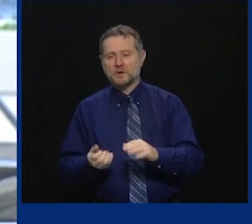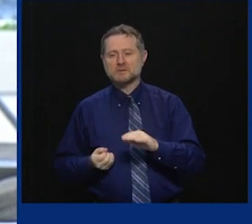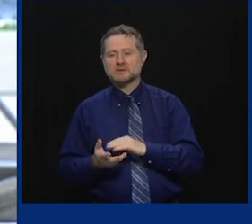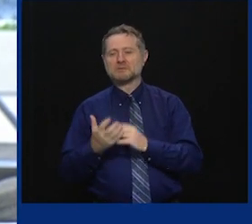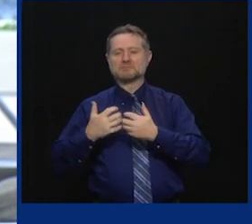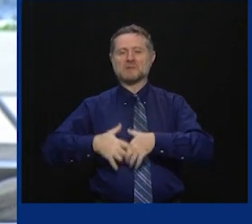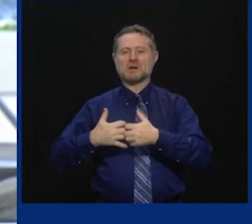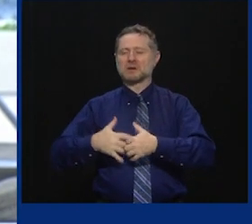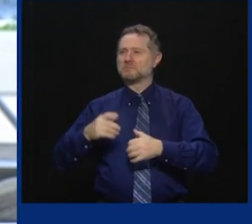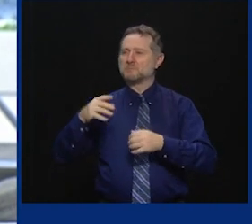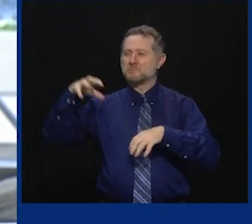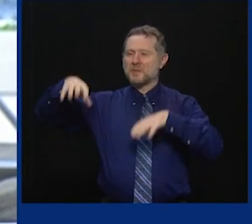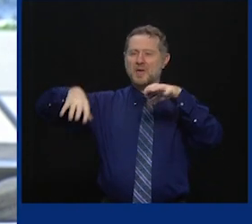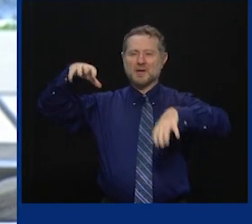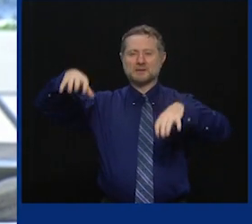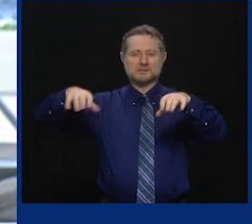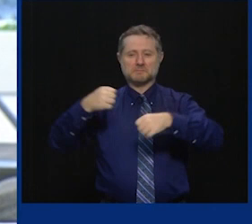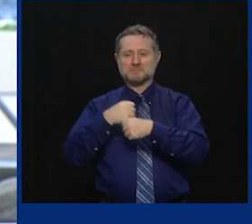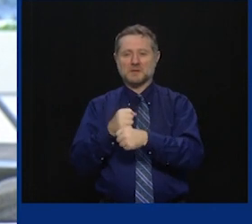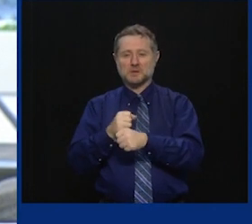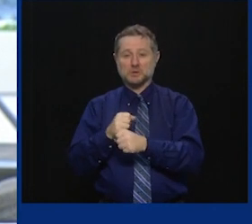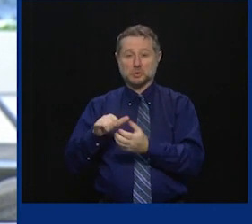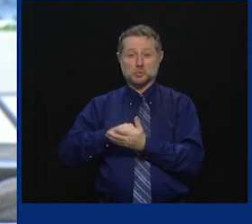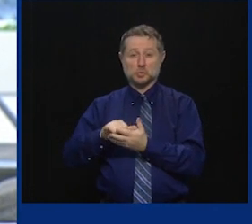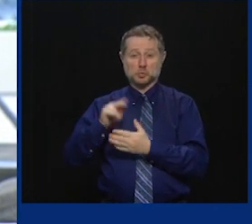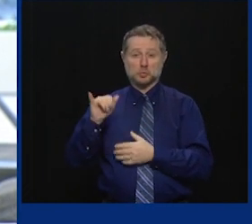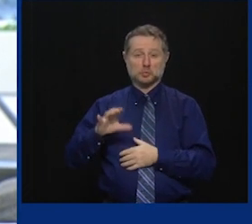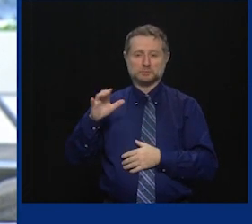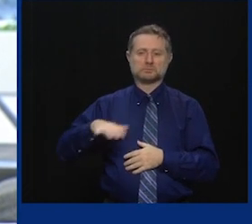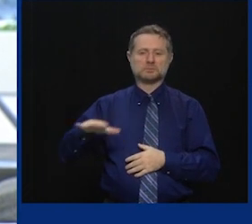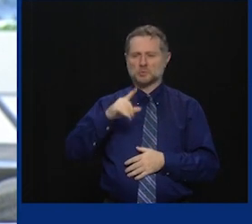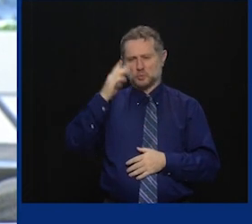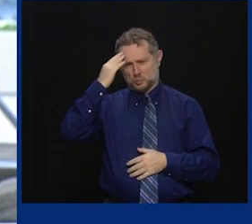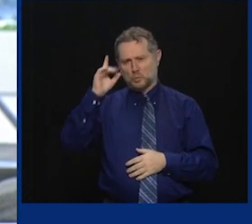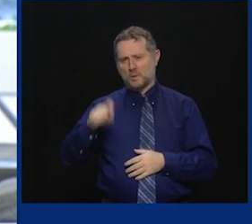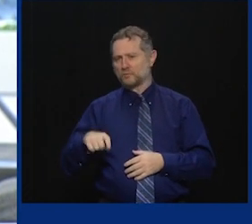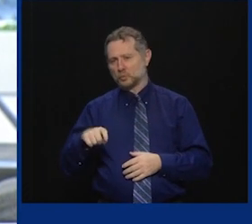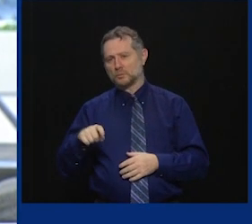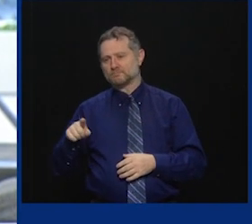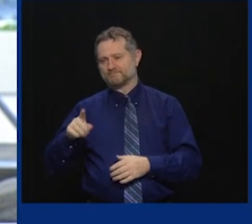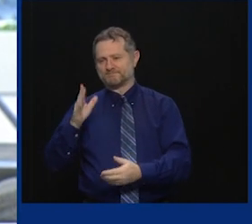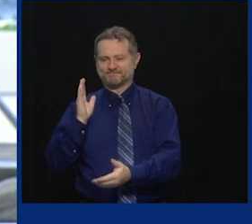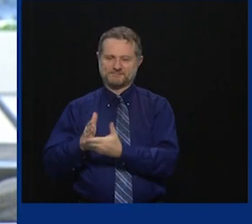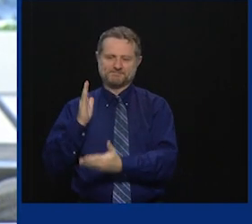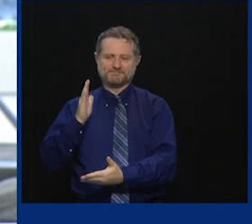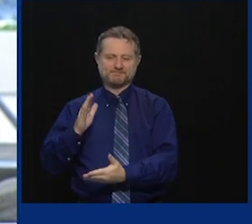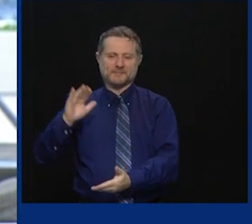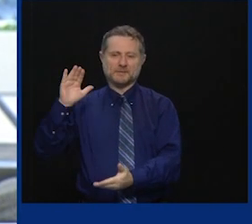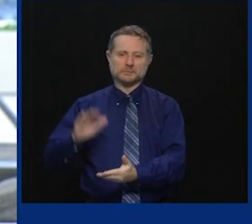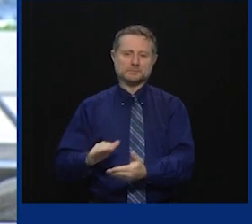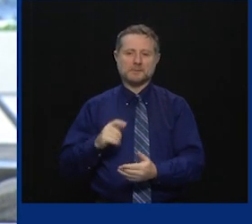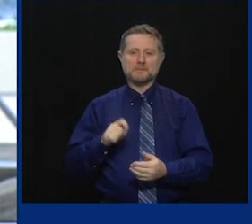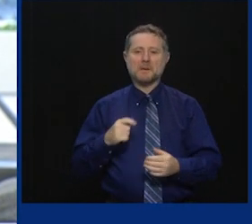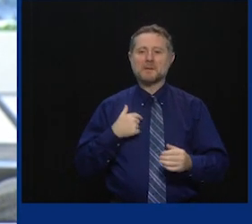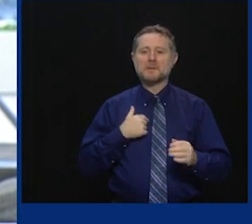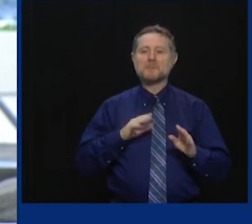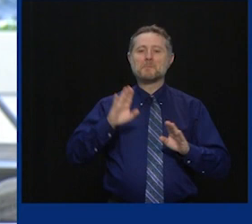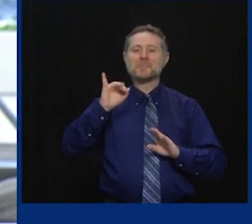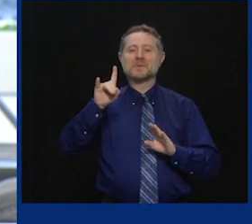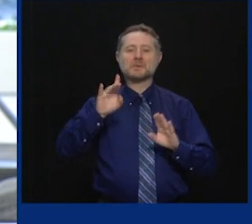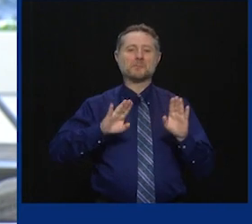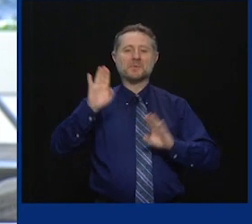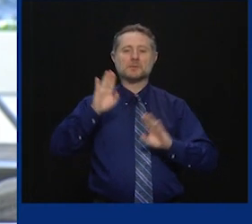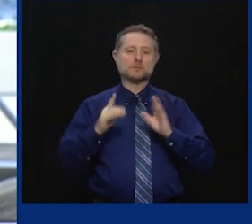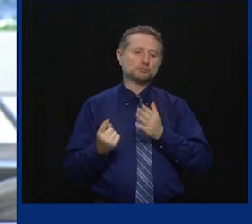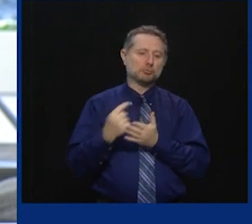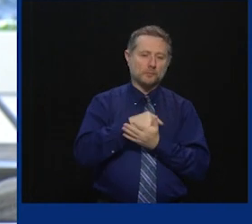generating power for New York City. We knew they had to go. So we've had a bidding process, a review process, and there were two plans